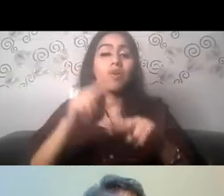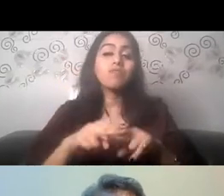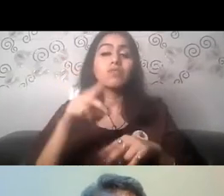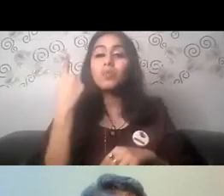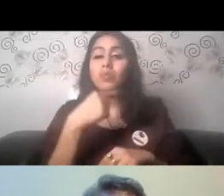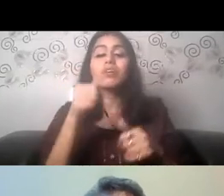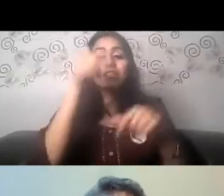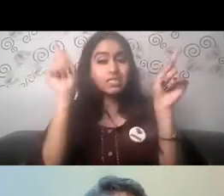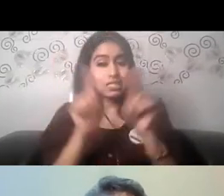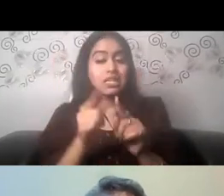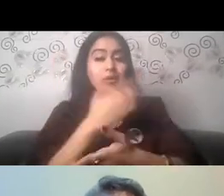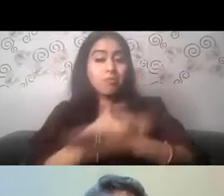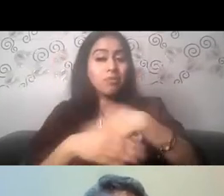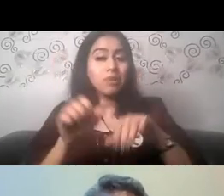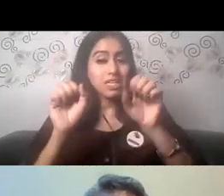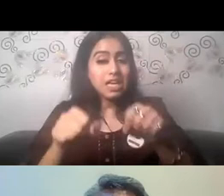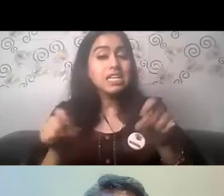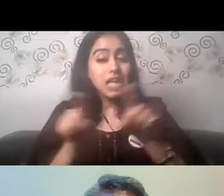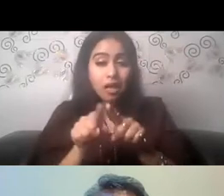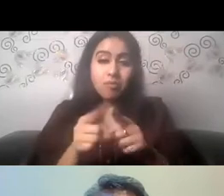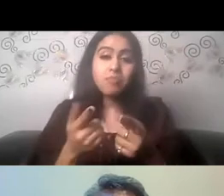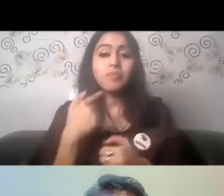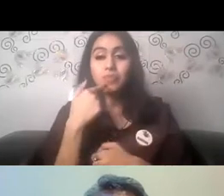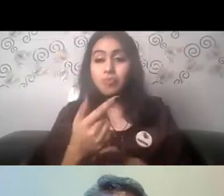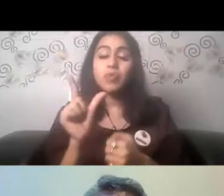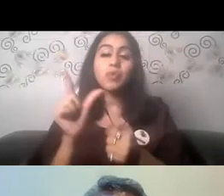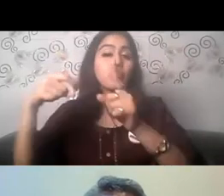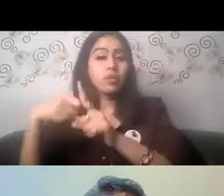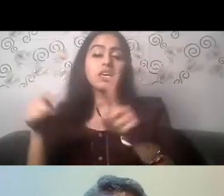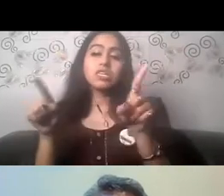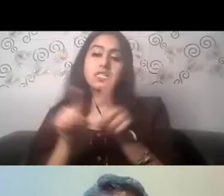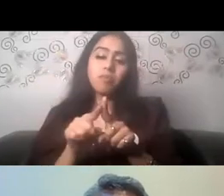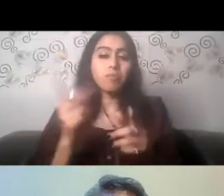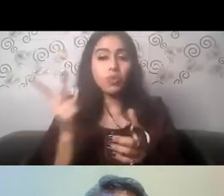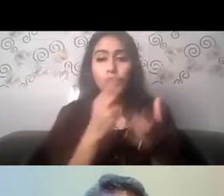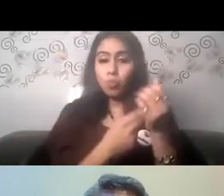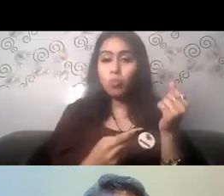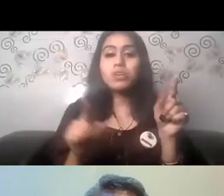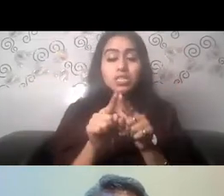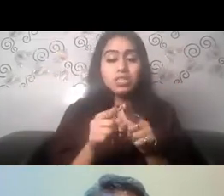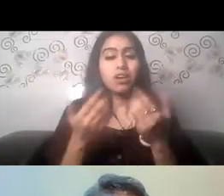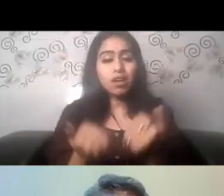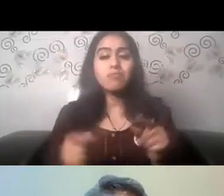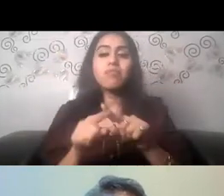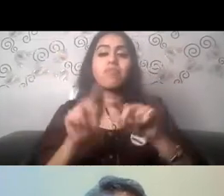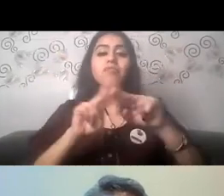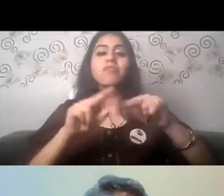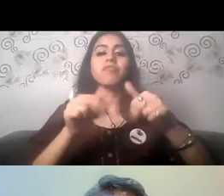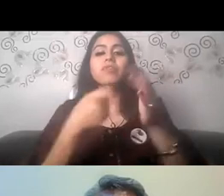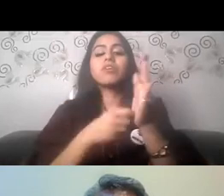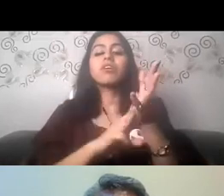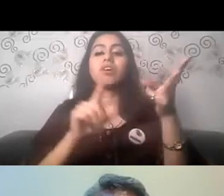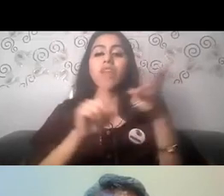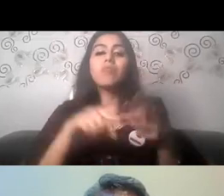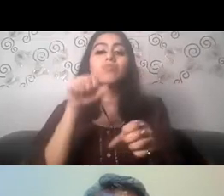UN CRPD, which both kind of India and the UK have signed up to, is a really great framework for